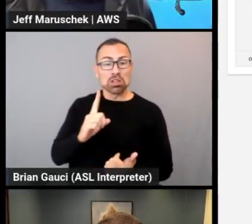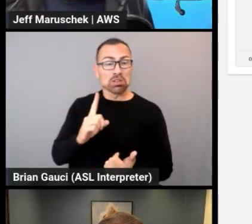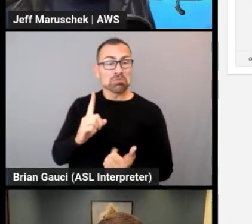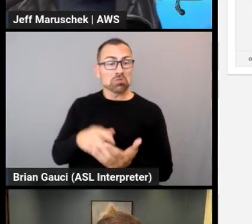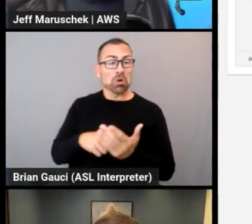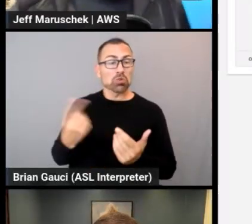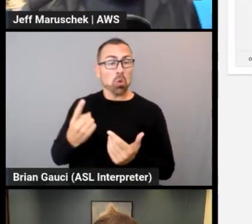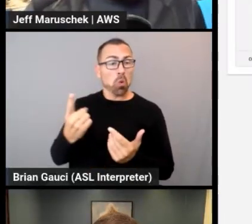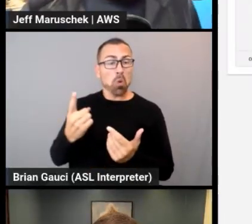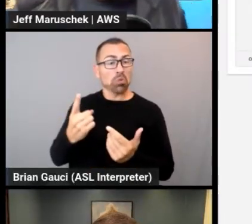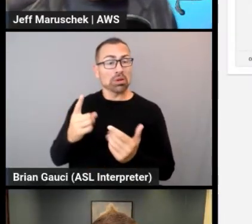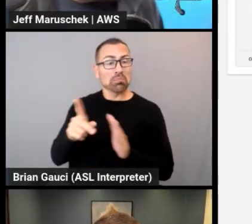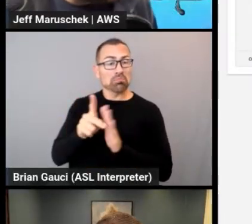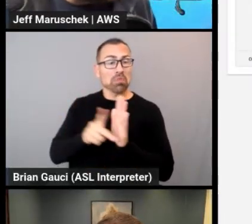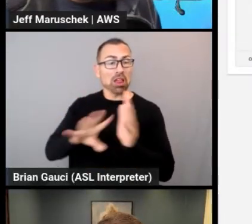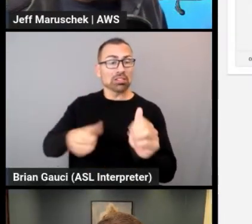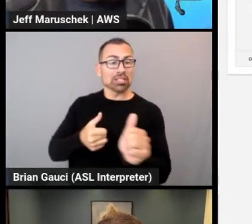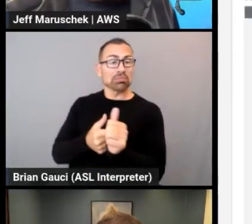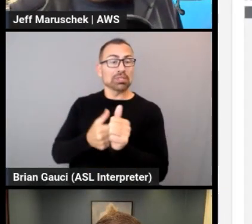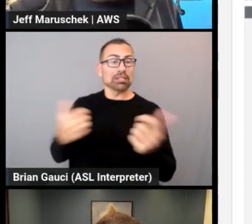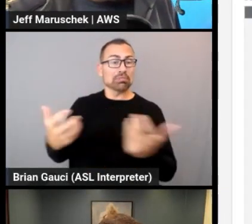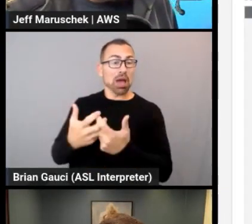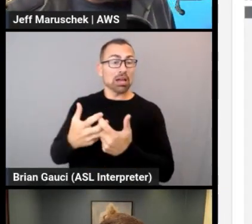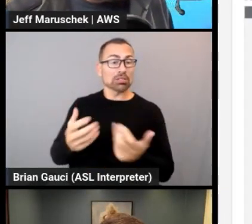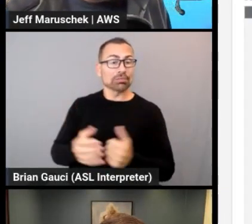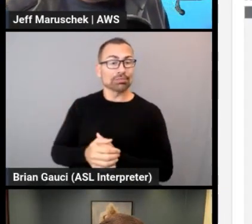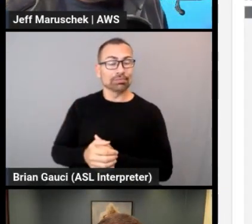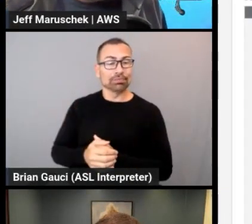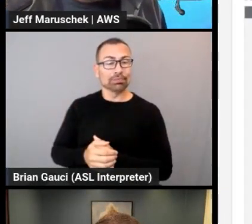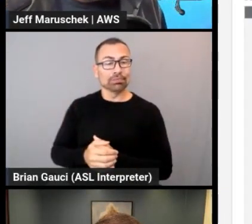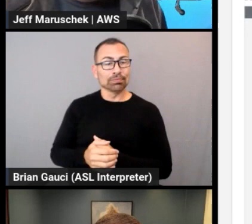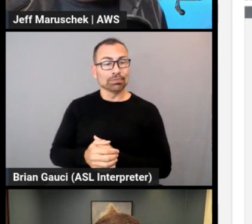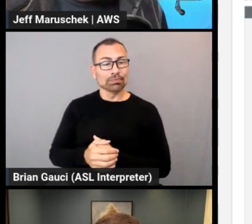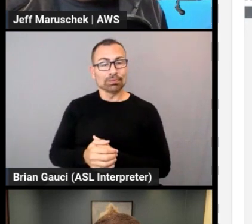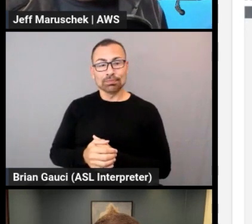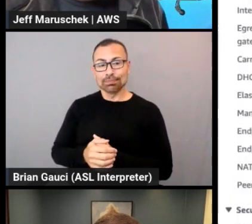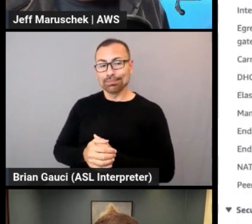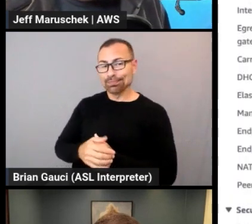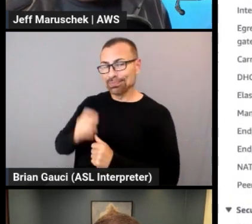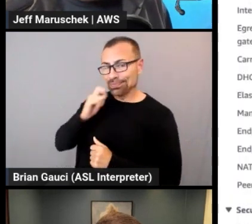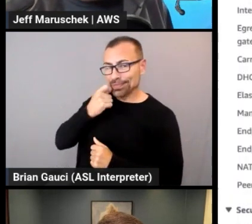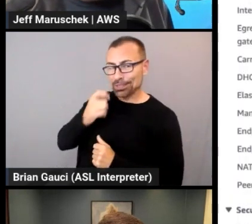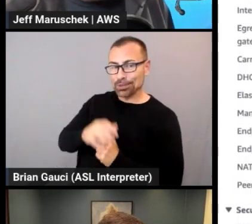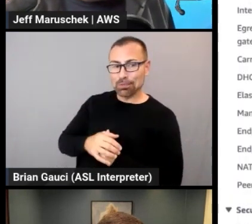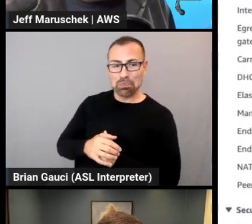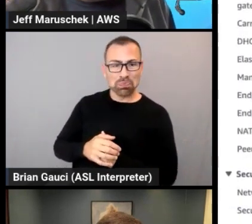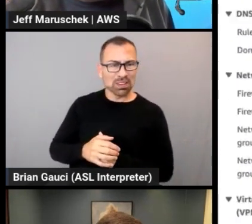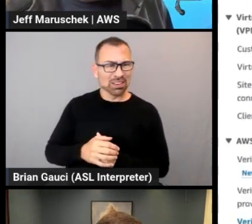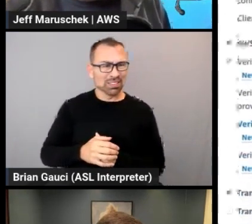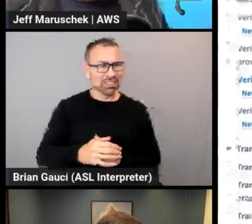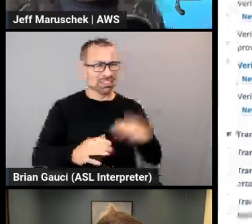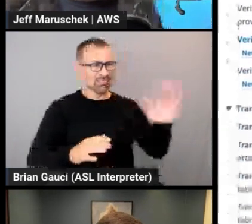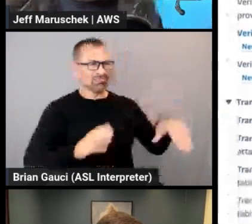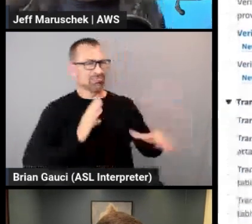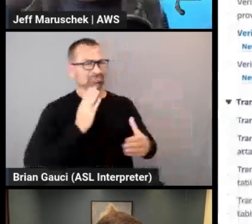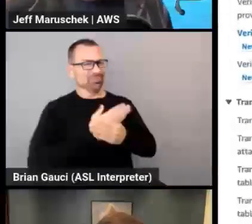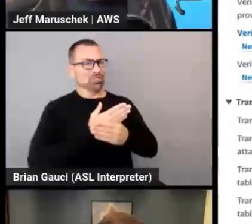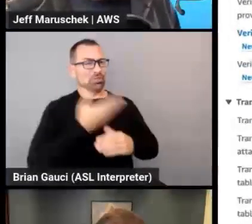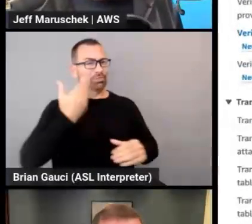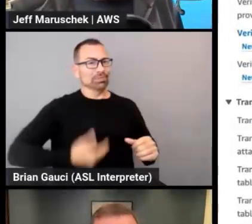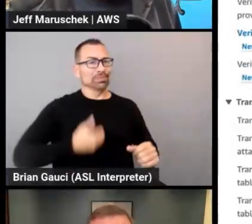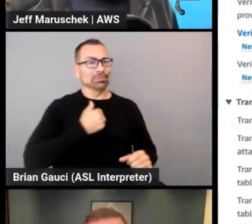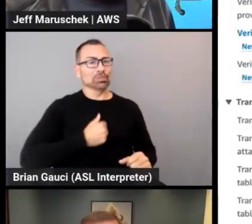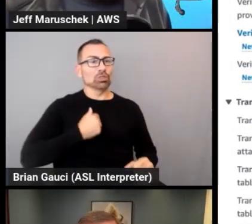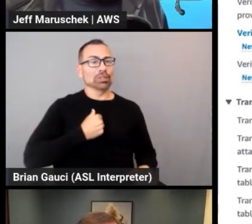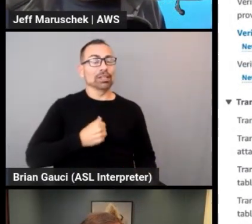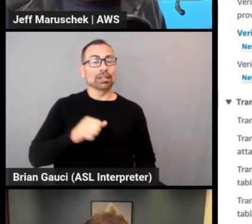Cool. All right. And So the then, so last for thing those that are, sorry to interrupt there, Riggs. So for those that are just joining us, we